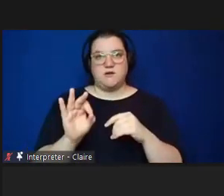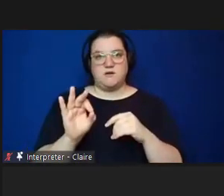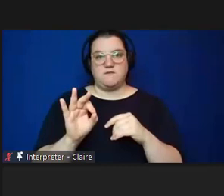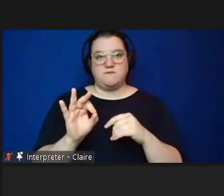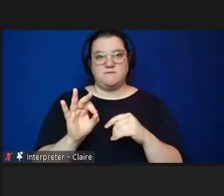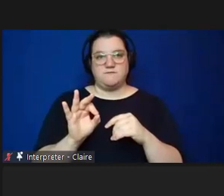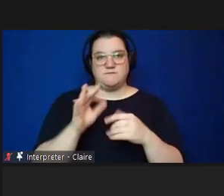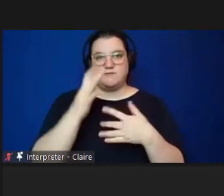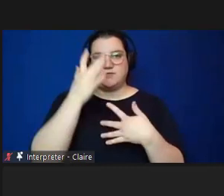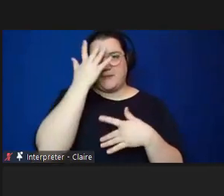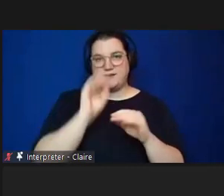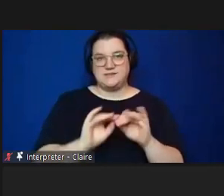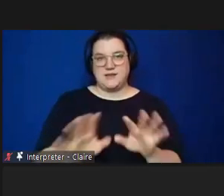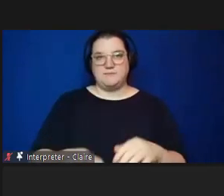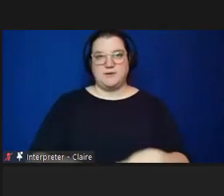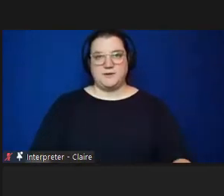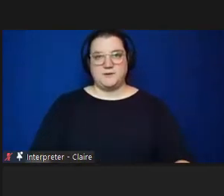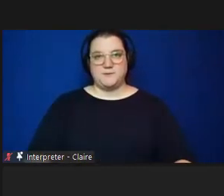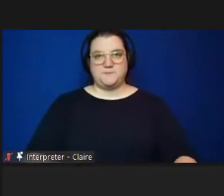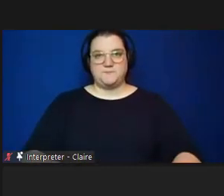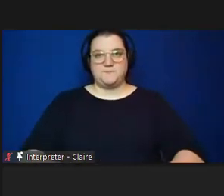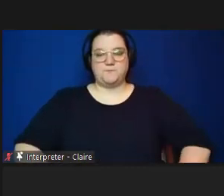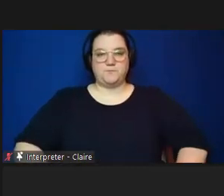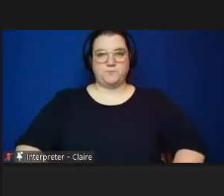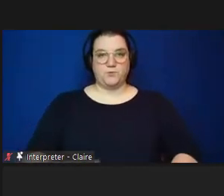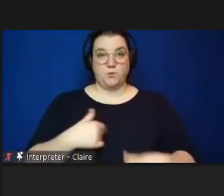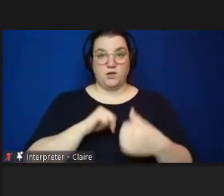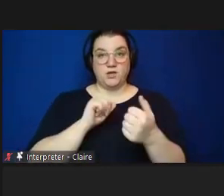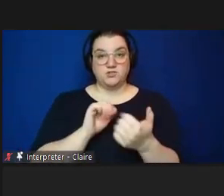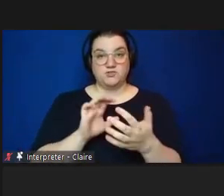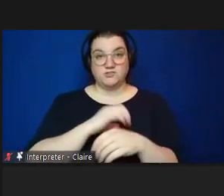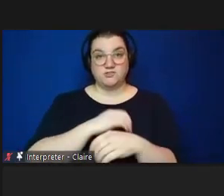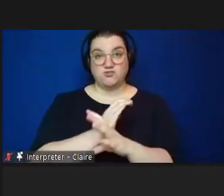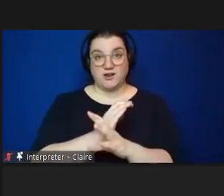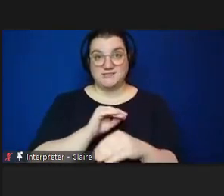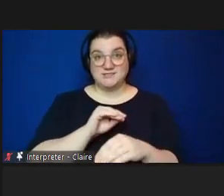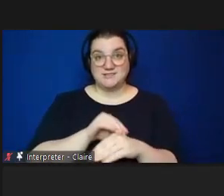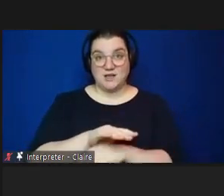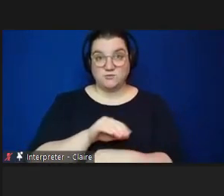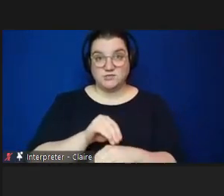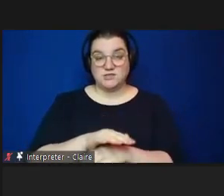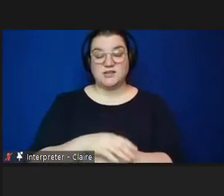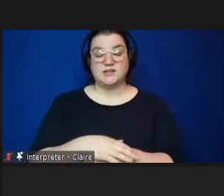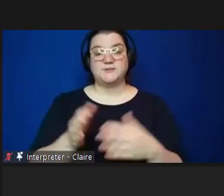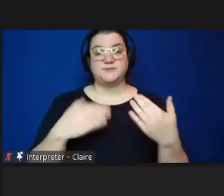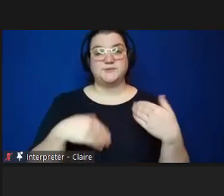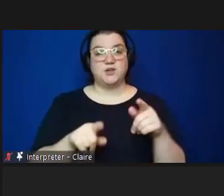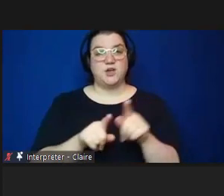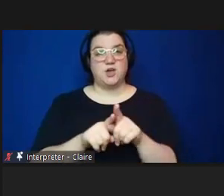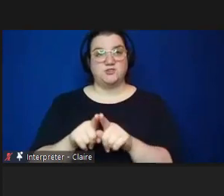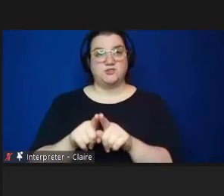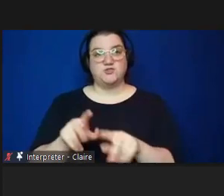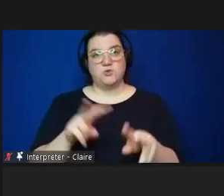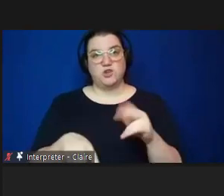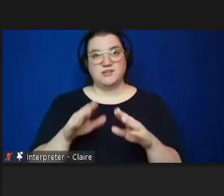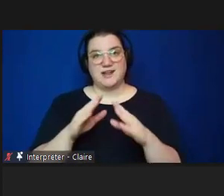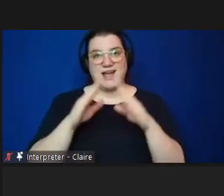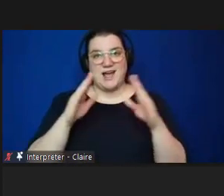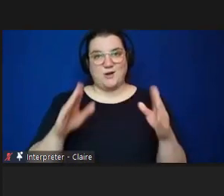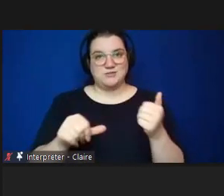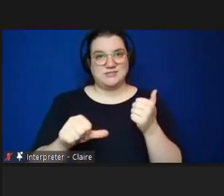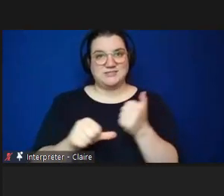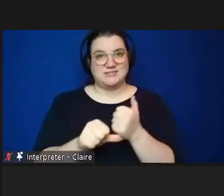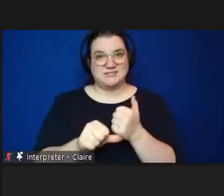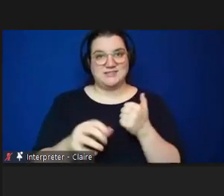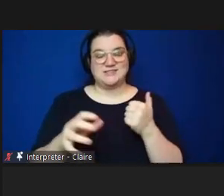the pandemic. We addressed crisis counseling, also looked at housing assistance